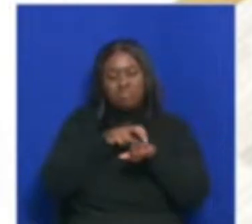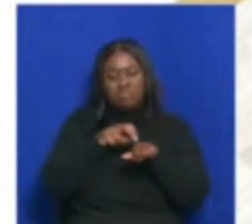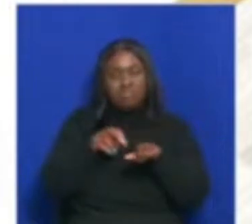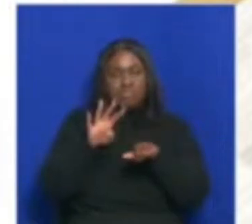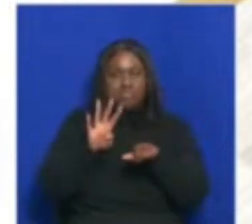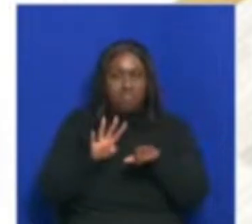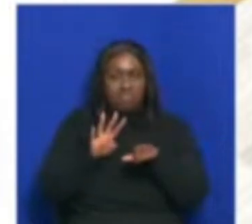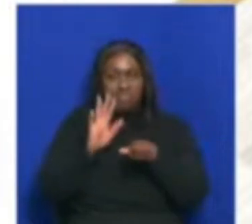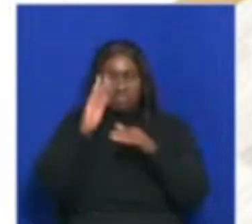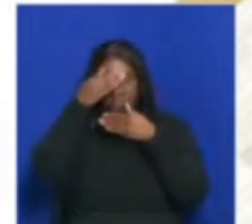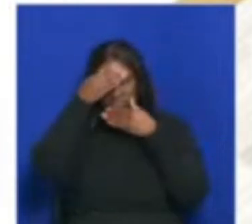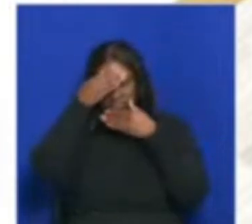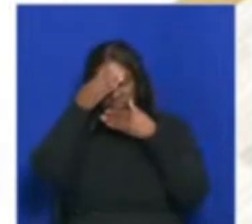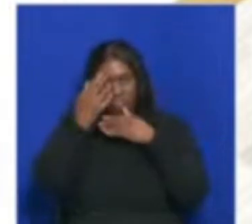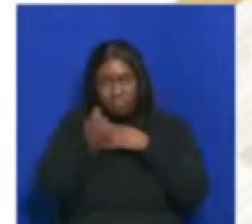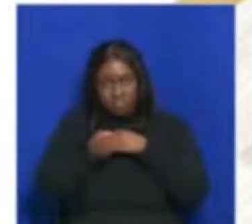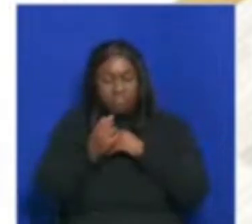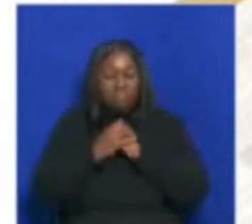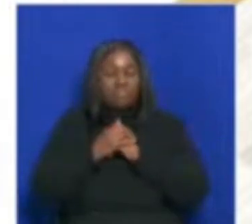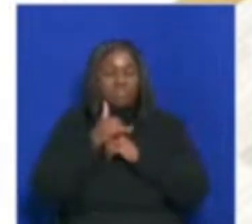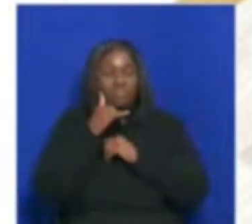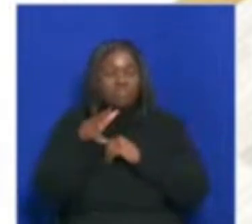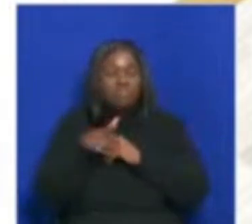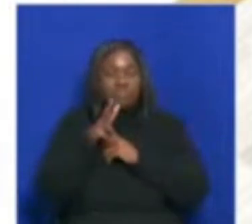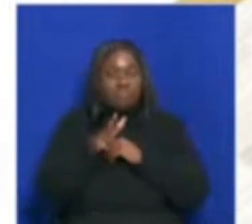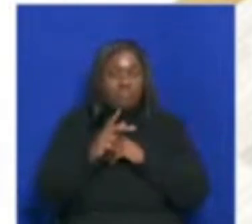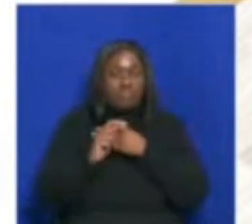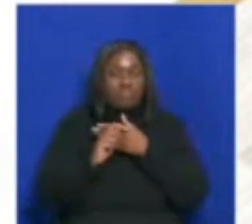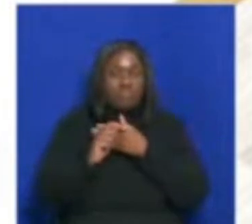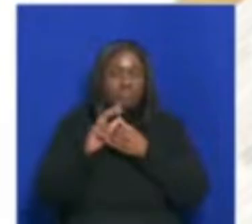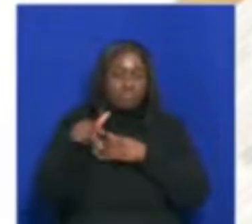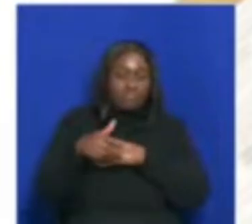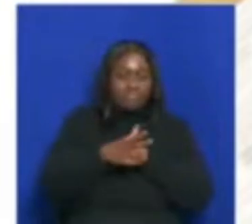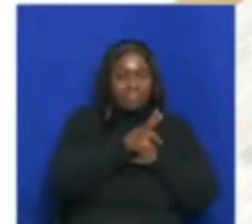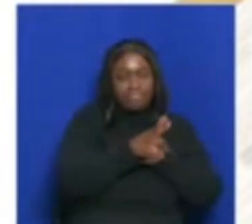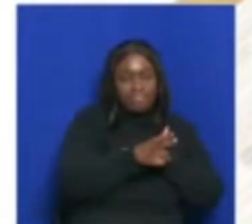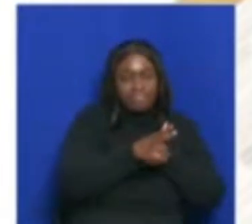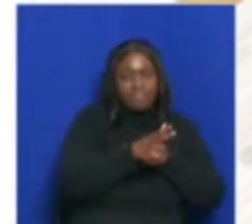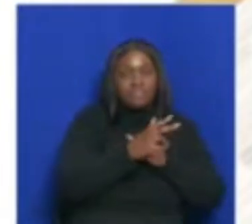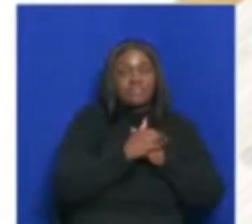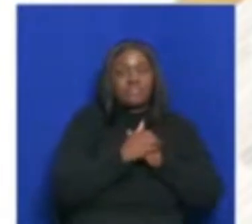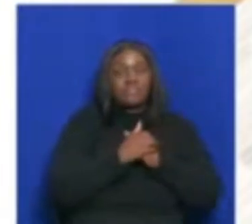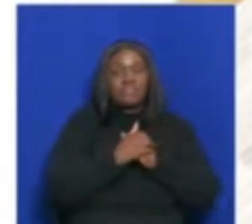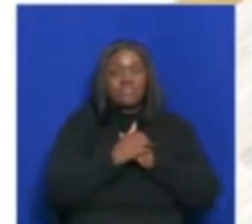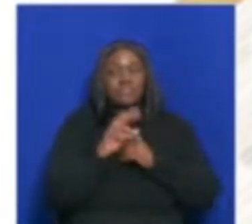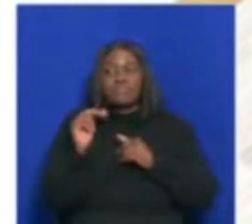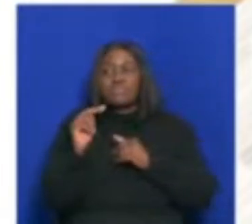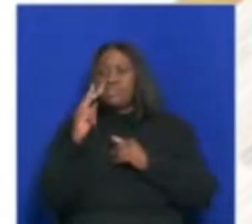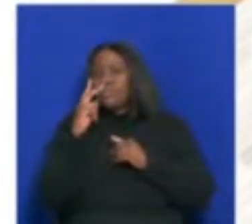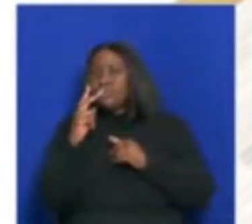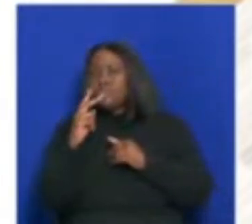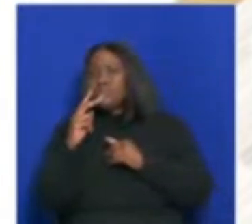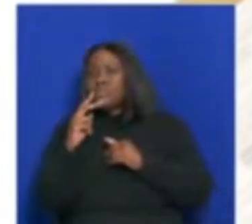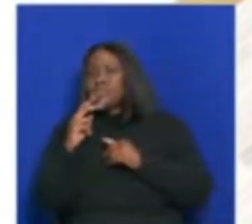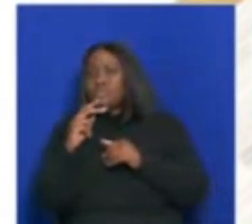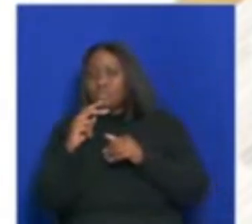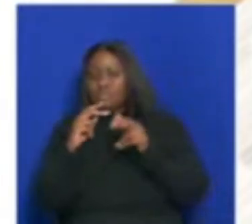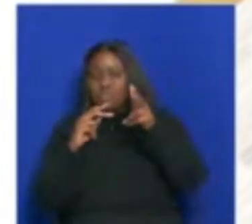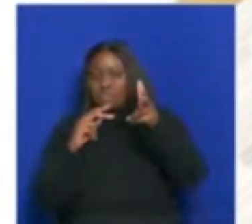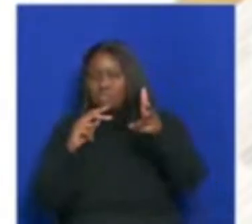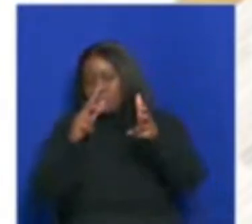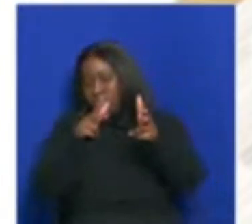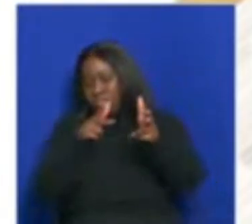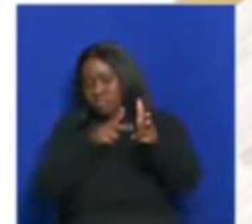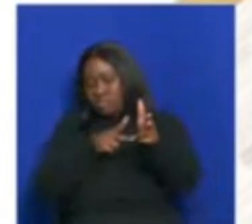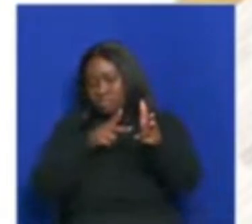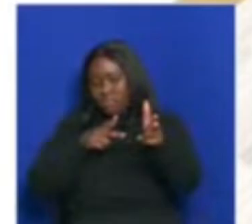When the Fortuner stopped on the left-hand side of the road, Mr. Ngobo saw another 3 vehicles behind him. Mr. Ngobo